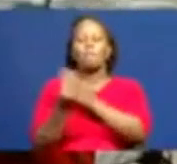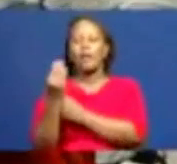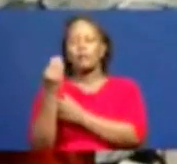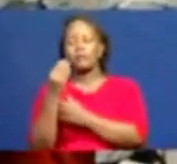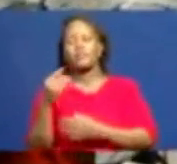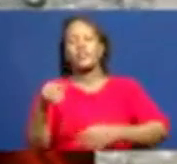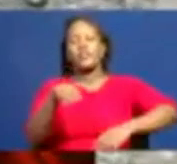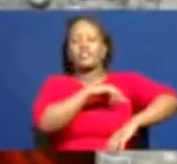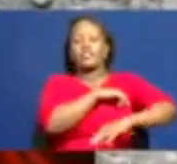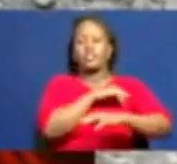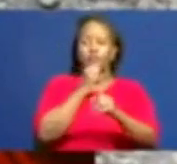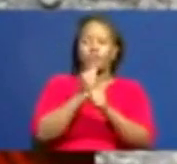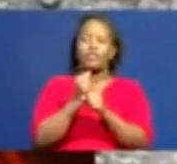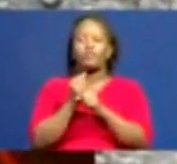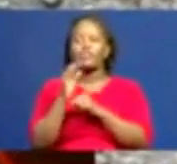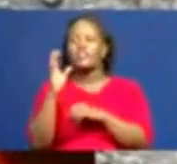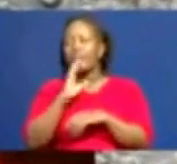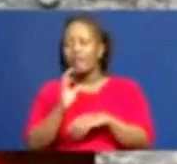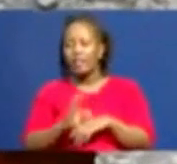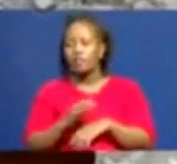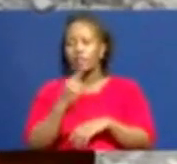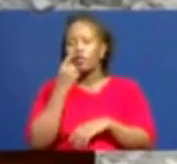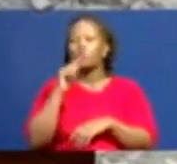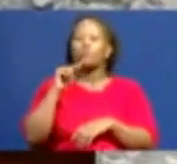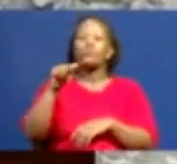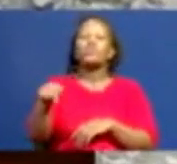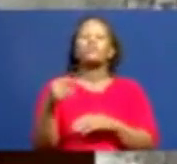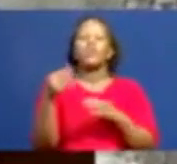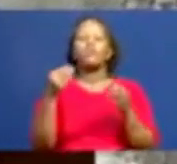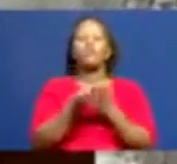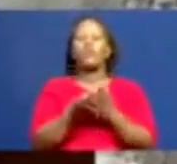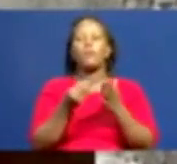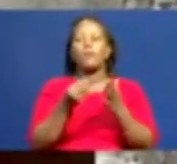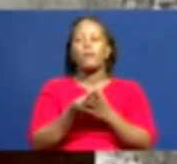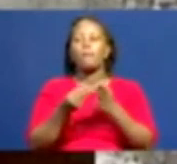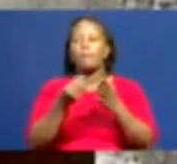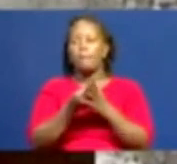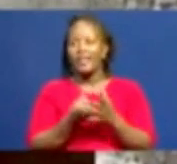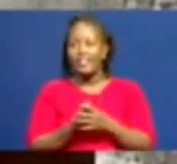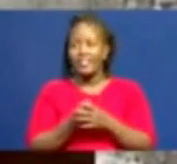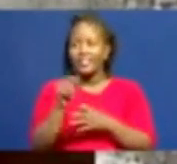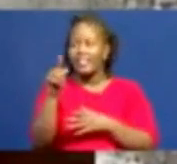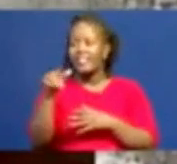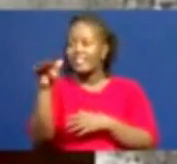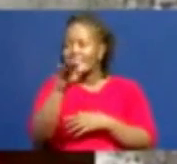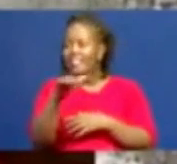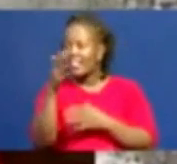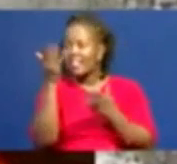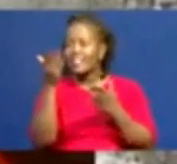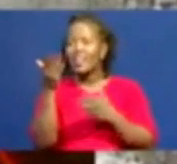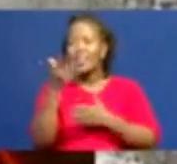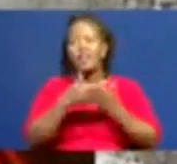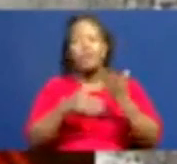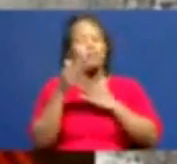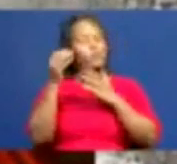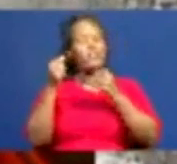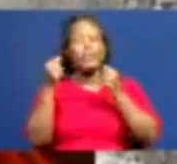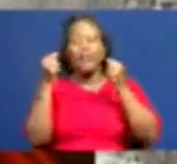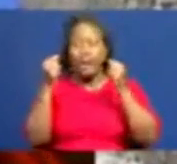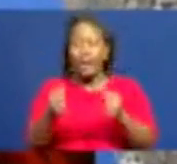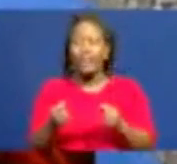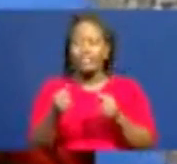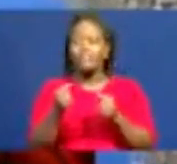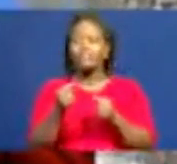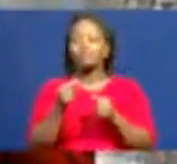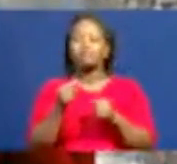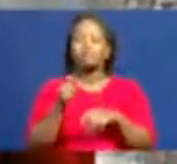with elders where they demand money from residents who erect structures. Hapa mtu hawezi jenga kiwanja kama haja peana